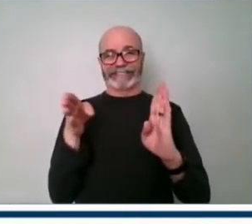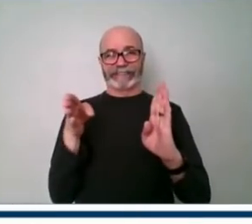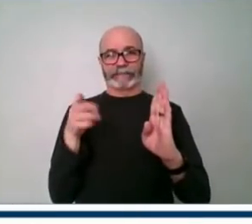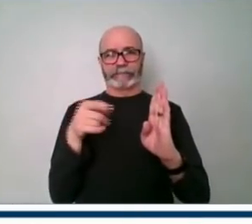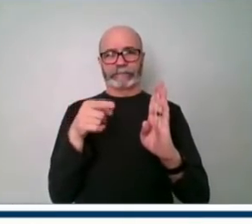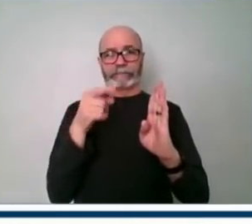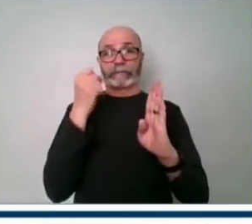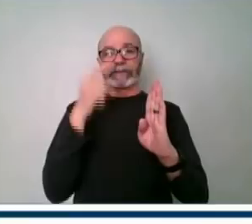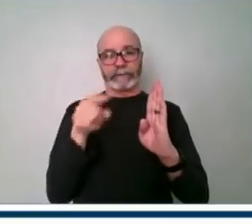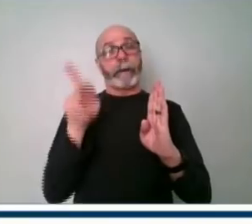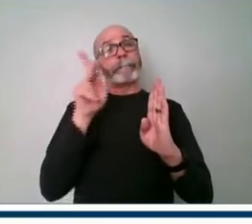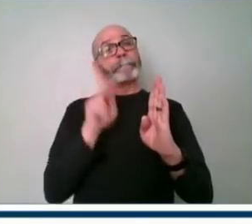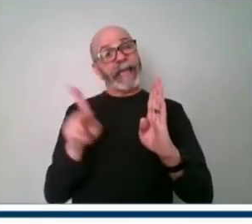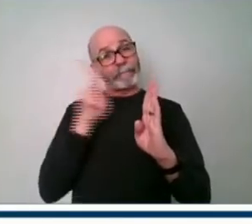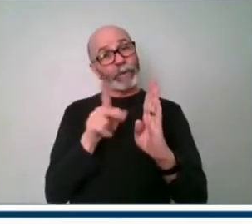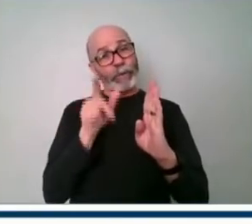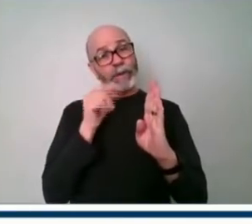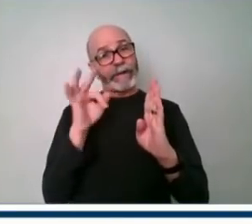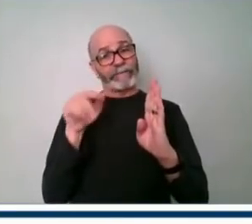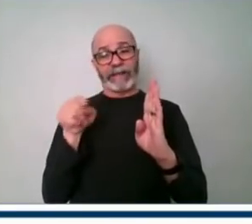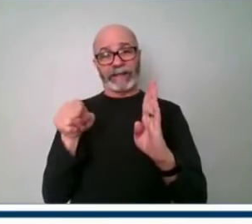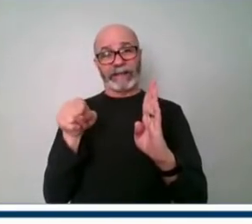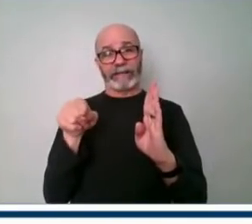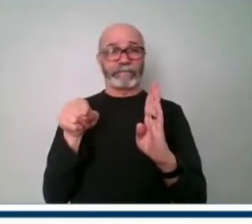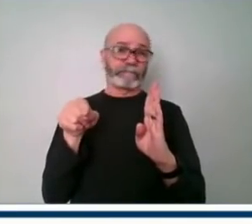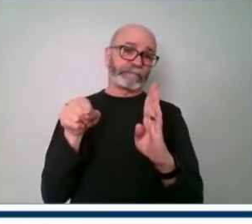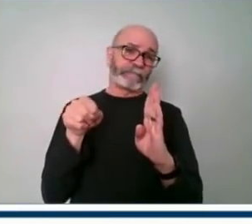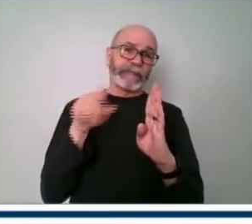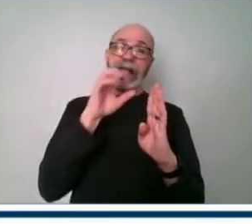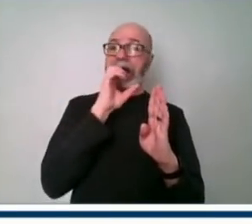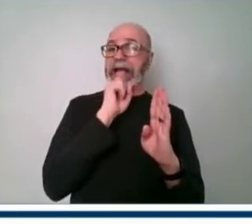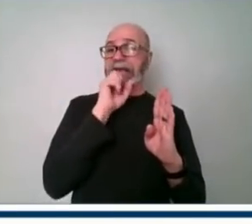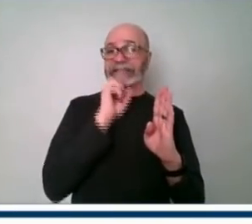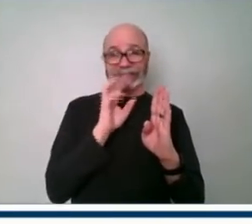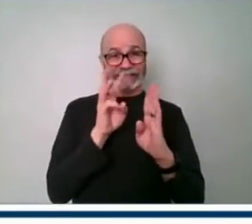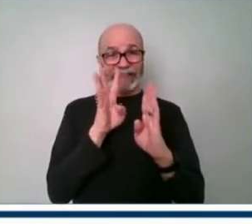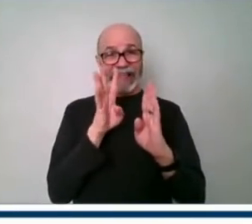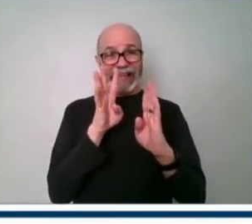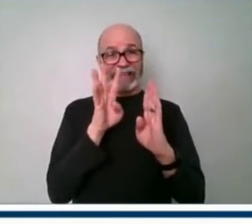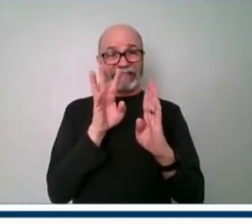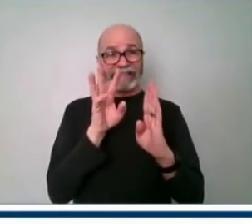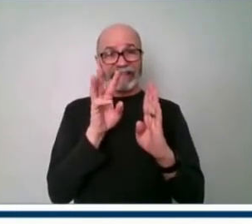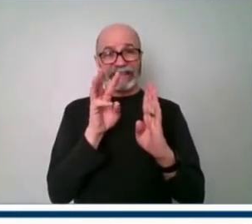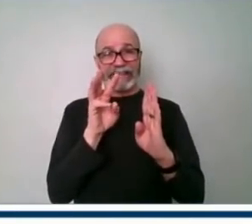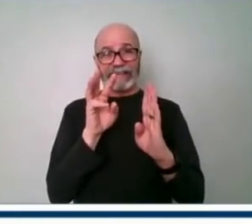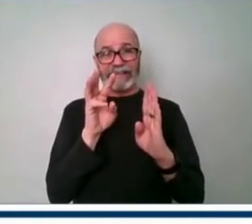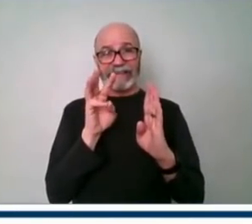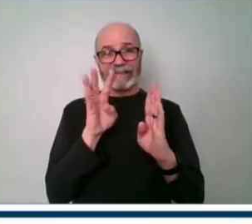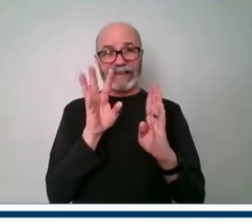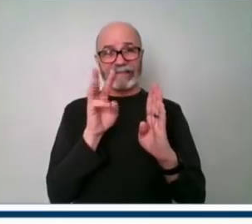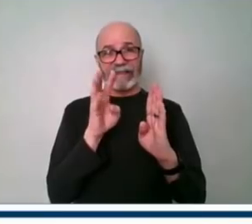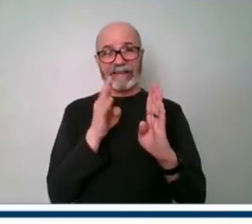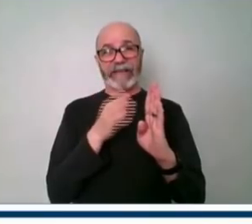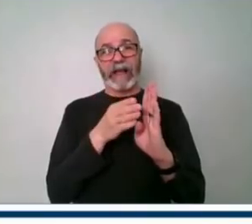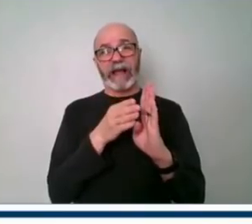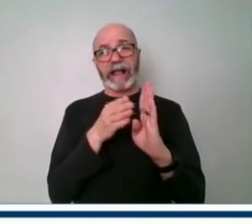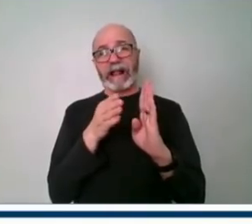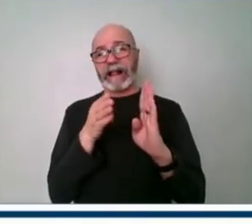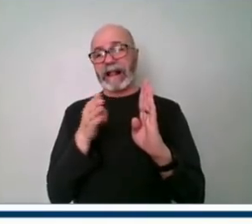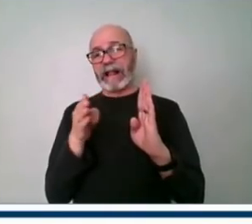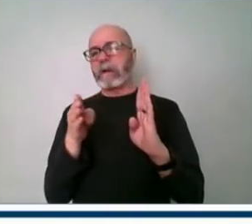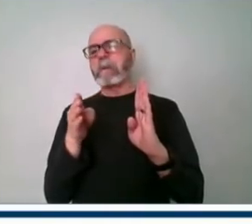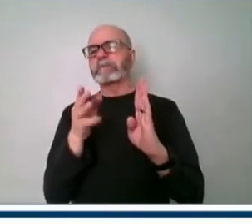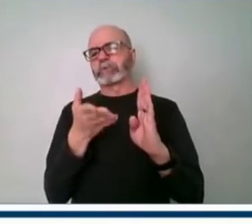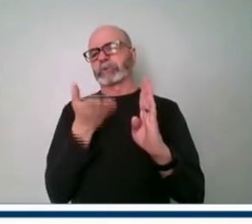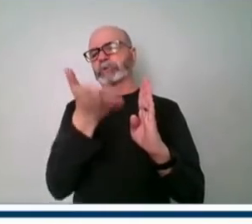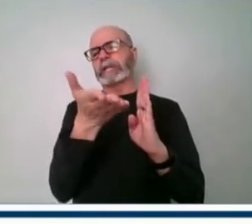that is people who are you start at about age 65, that they should preferentially be offered the mRNA vaccine. So,